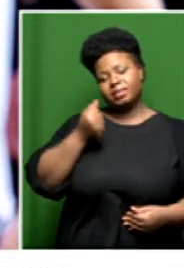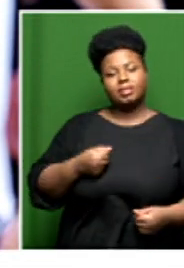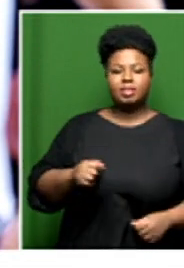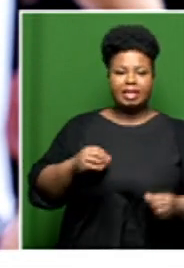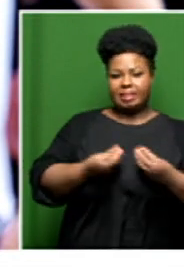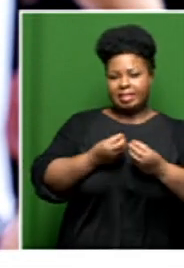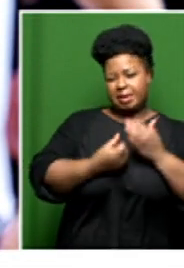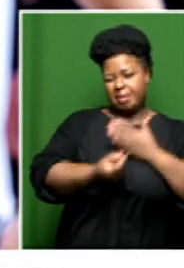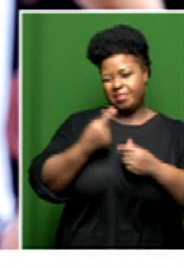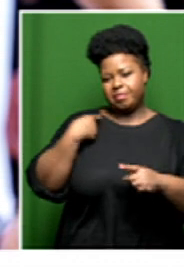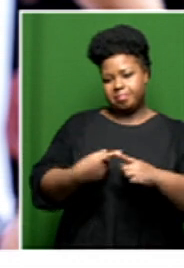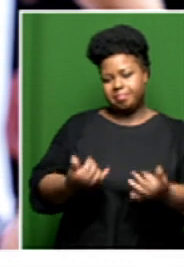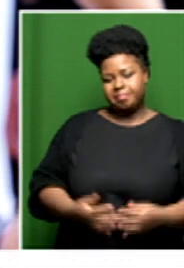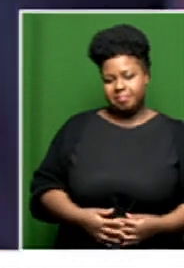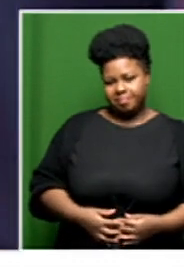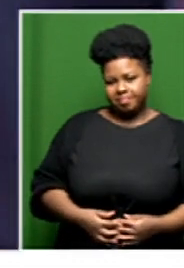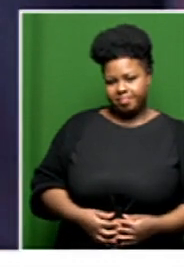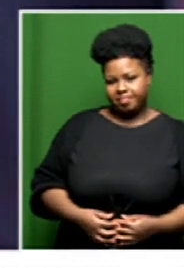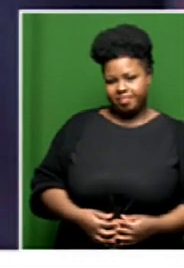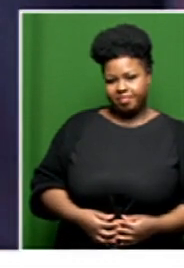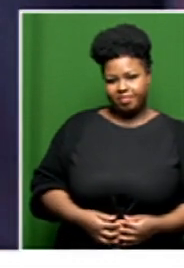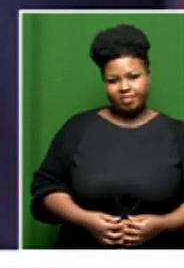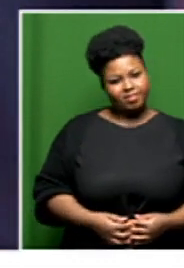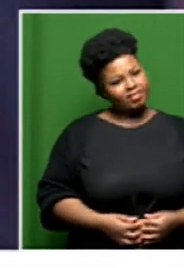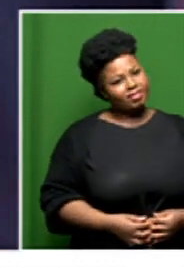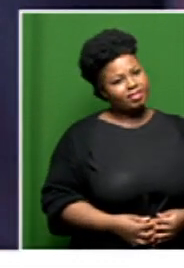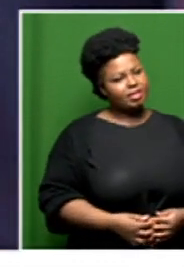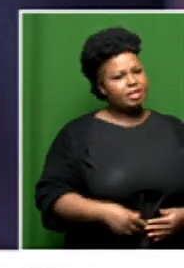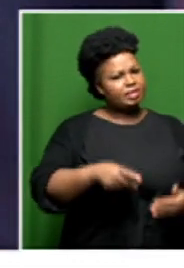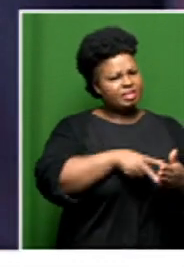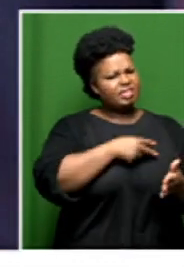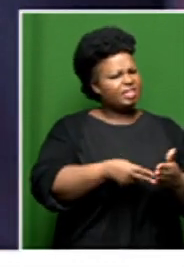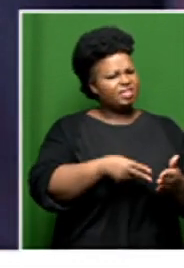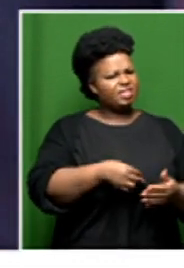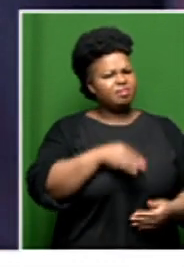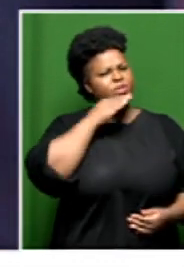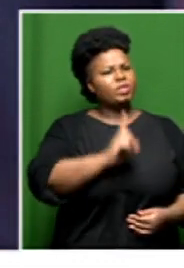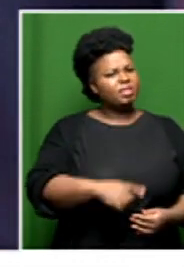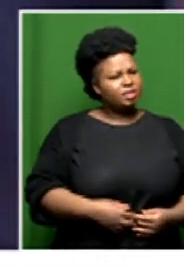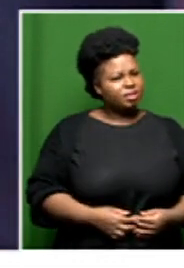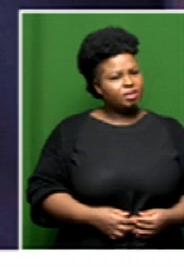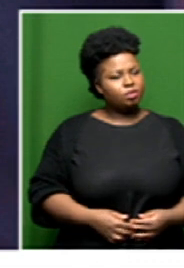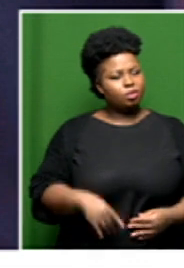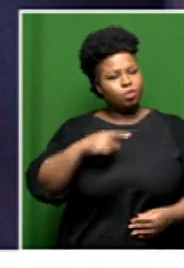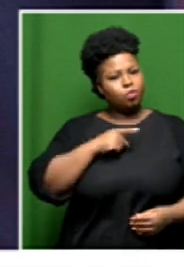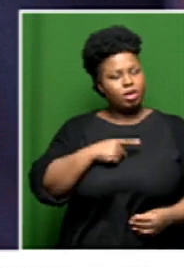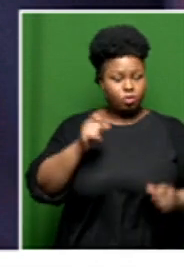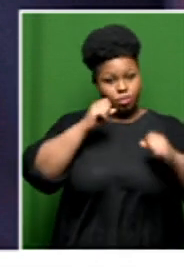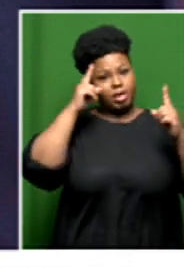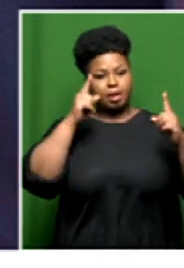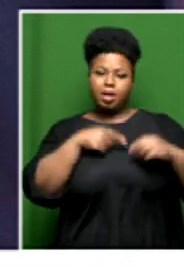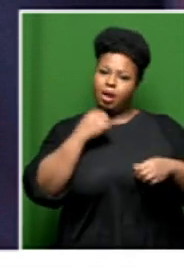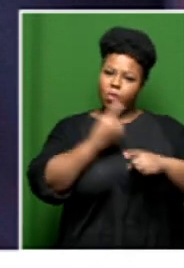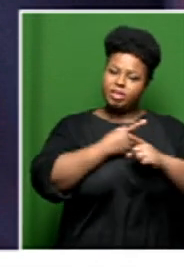highlight at the moment. And yeah. Now, Shanny, what is dance according to you? And what makes it worth waking up